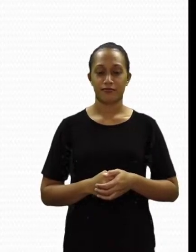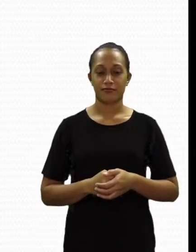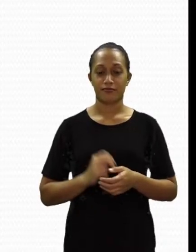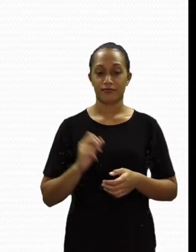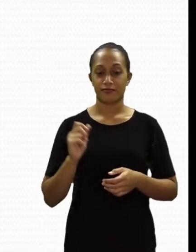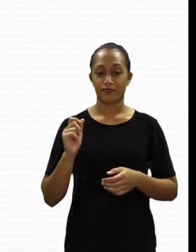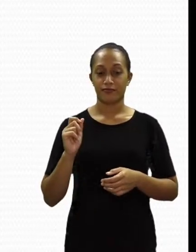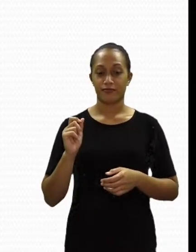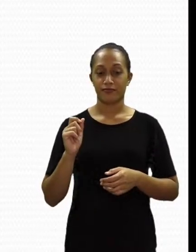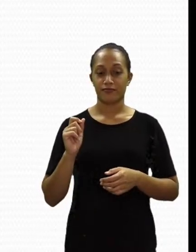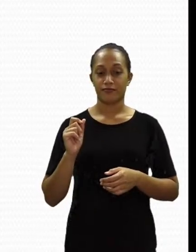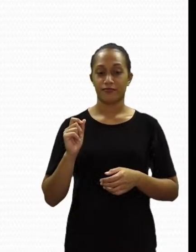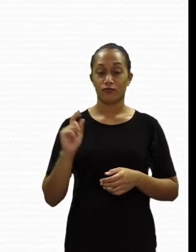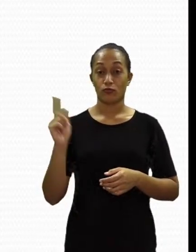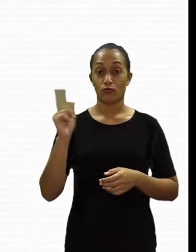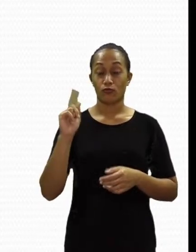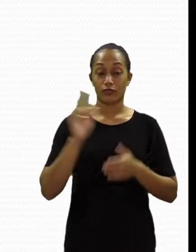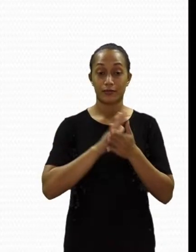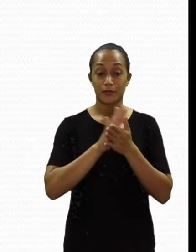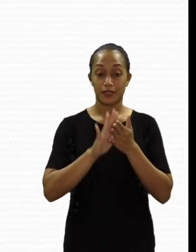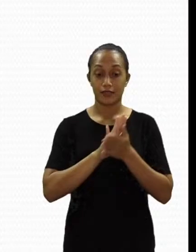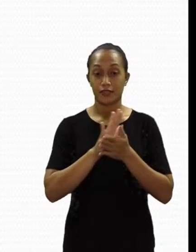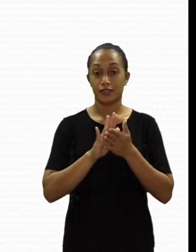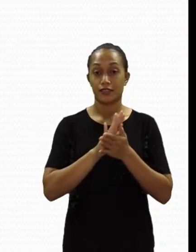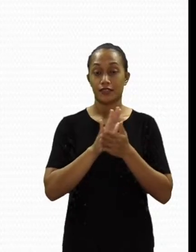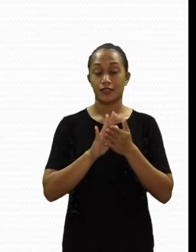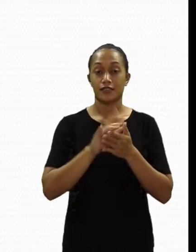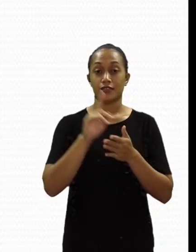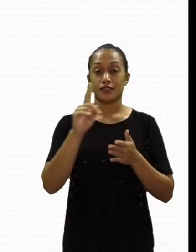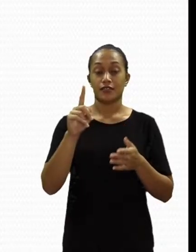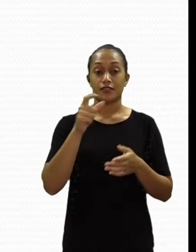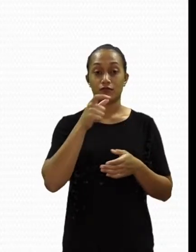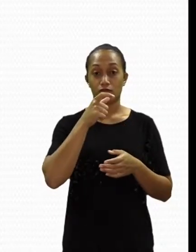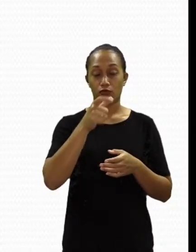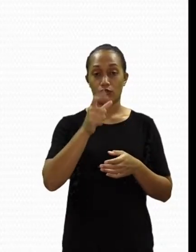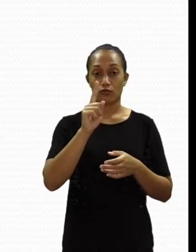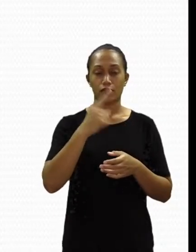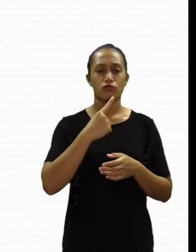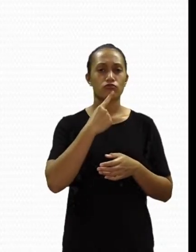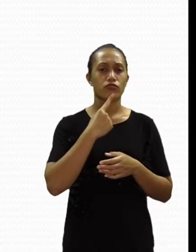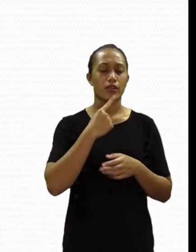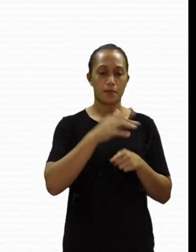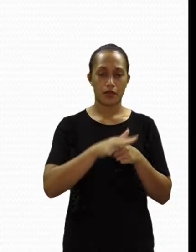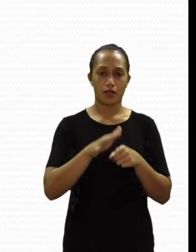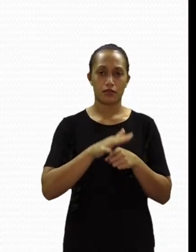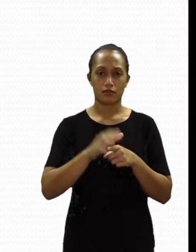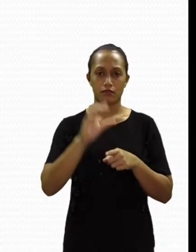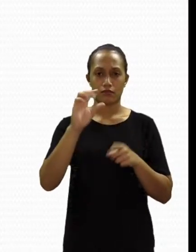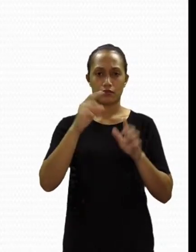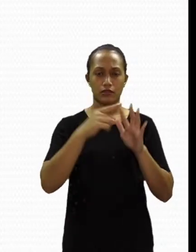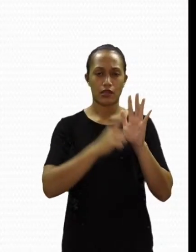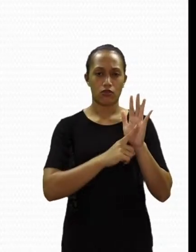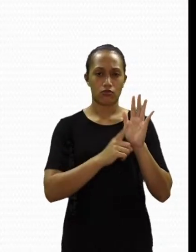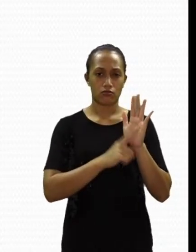Okay, the next question is a definition question. Define the term red blood cell.